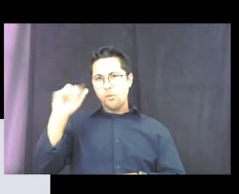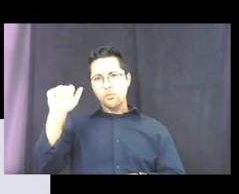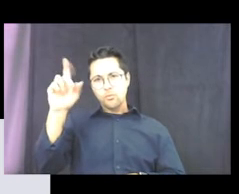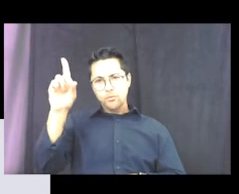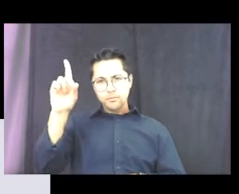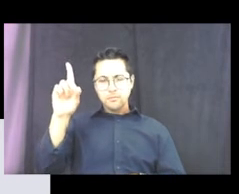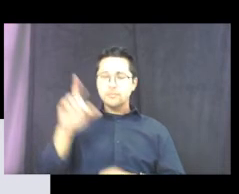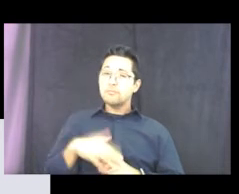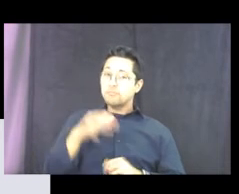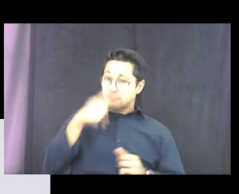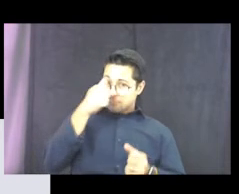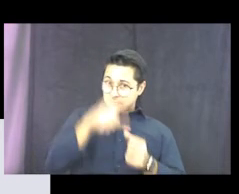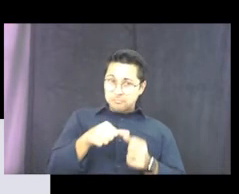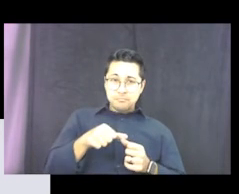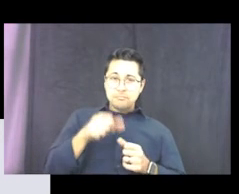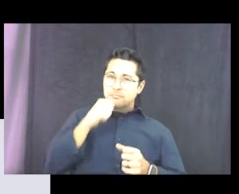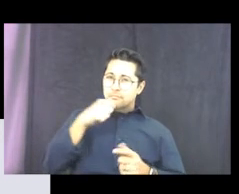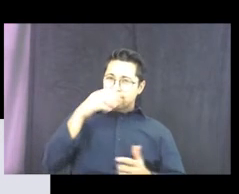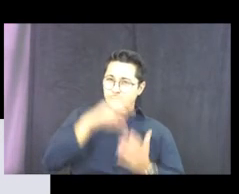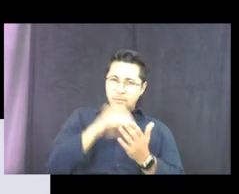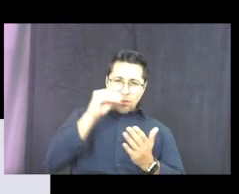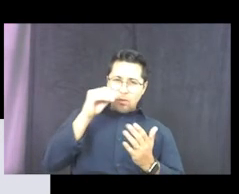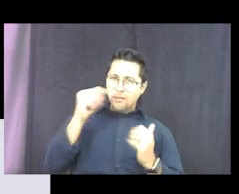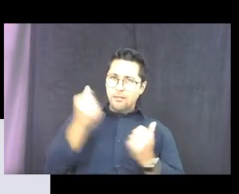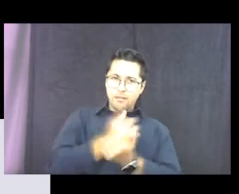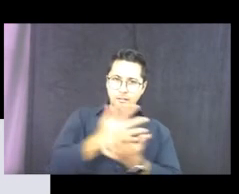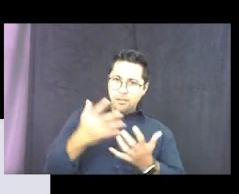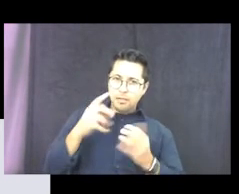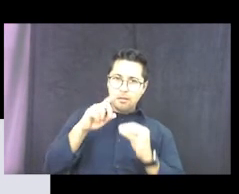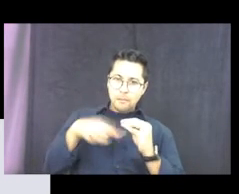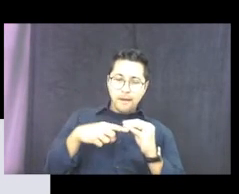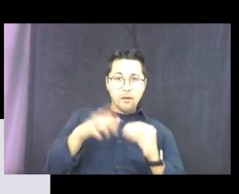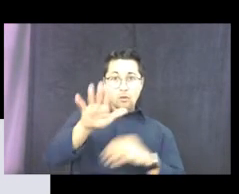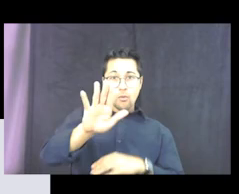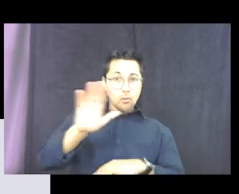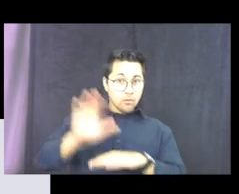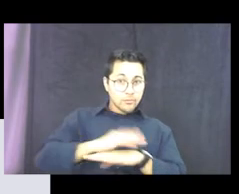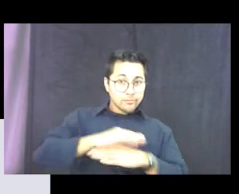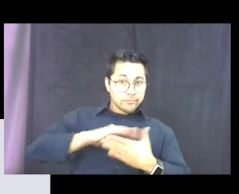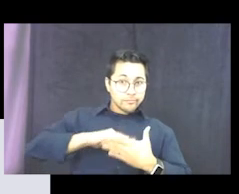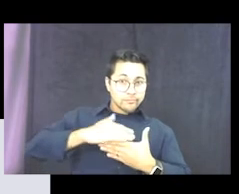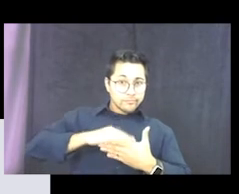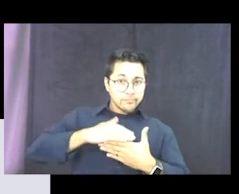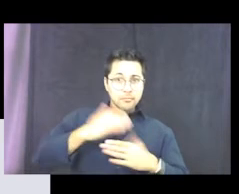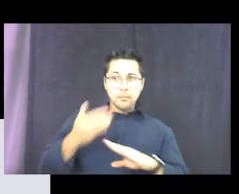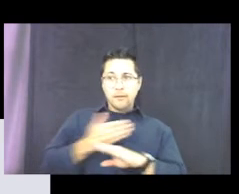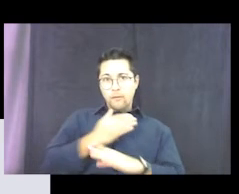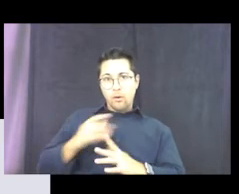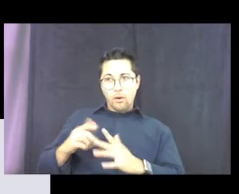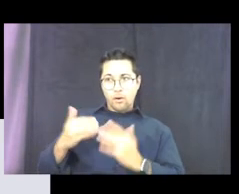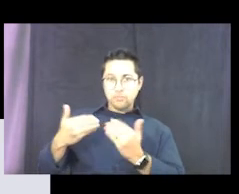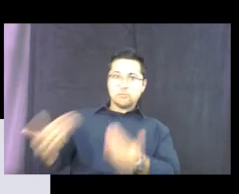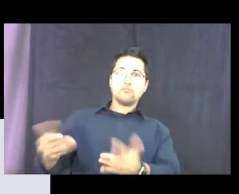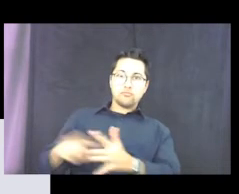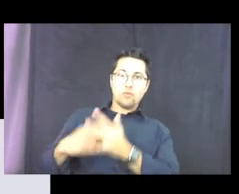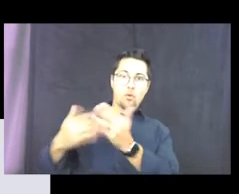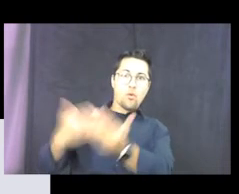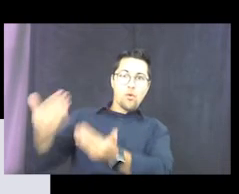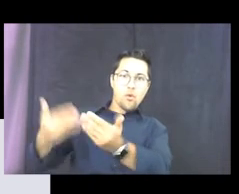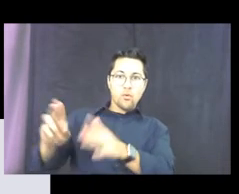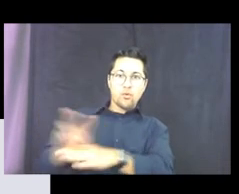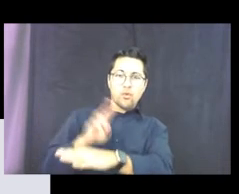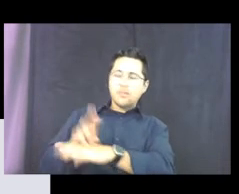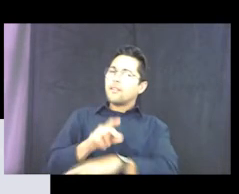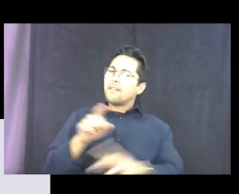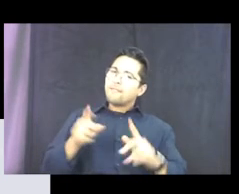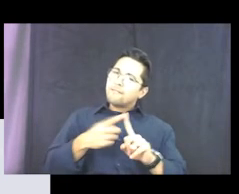Remember, you didn't learn everything about your desktop computer before they let you start using it. You started